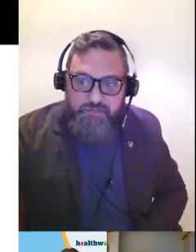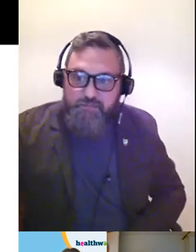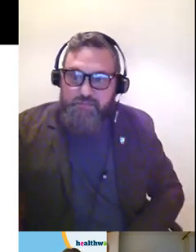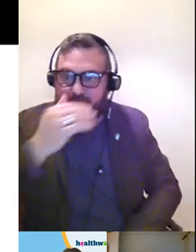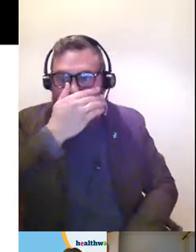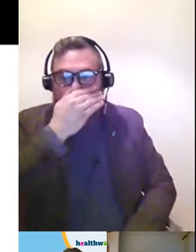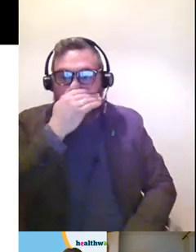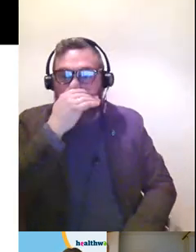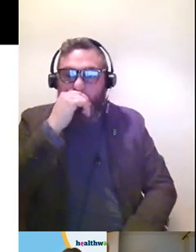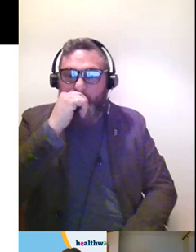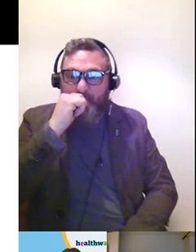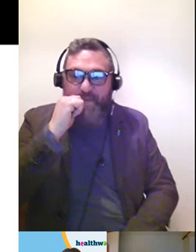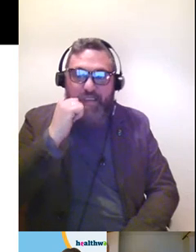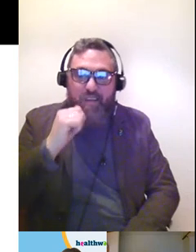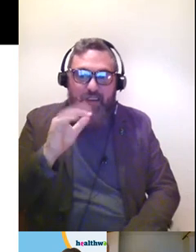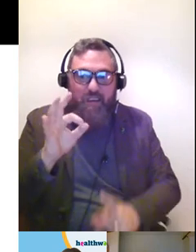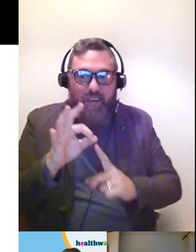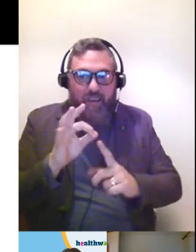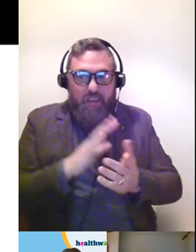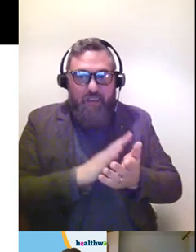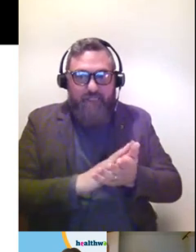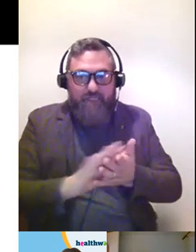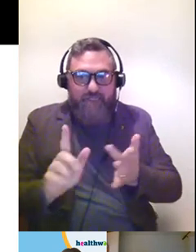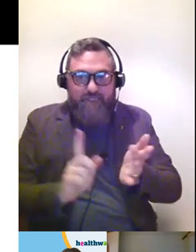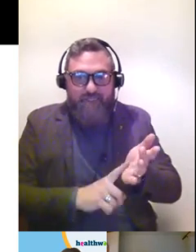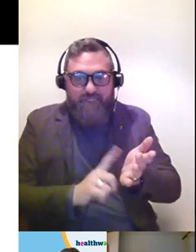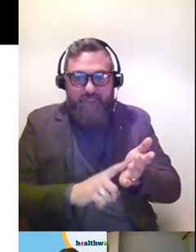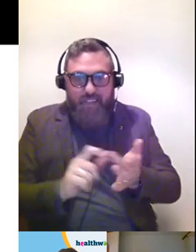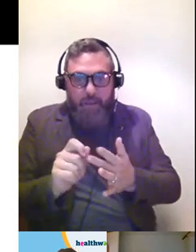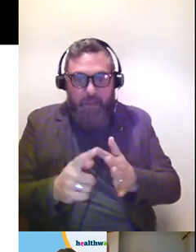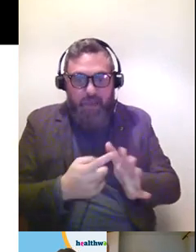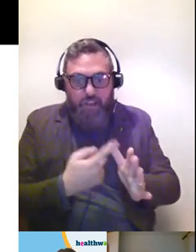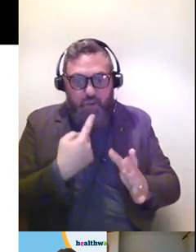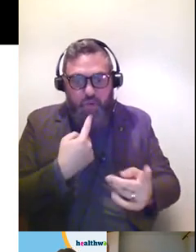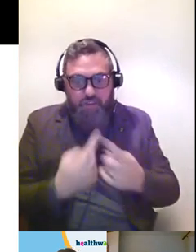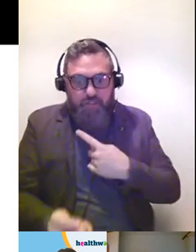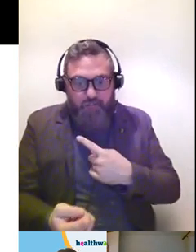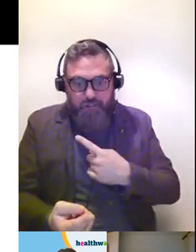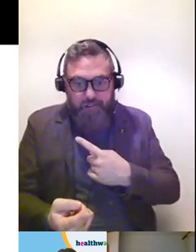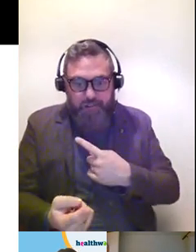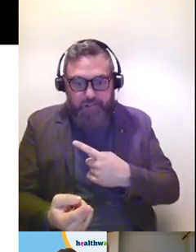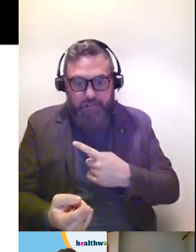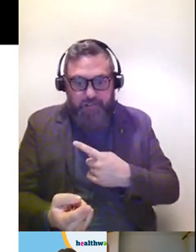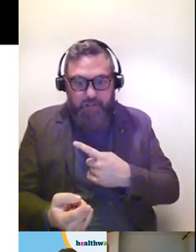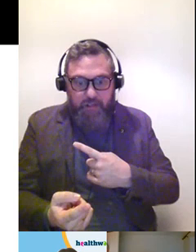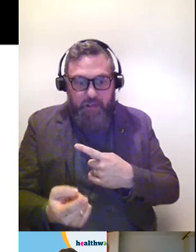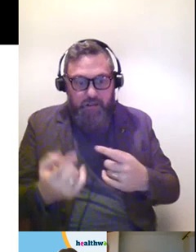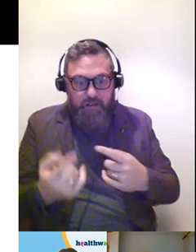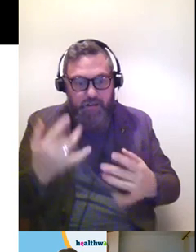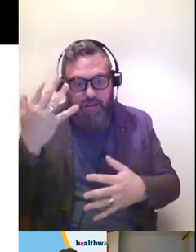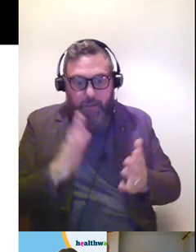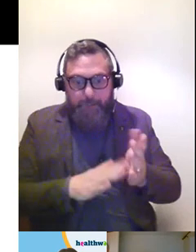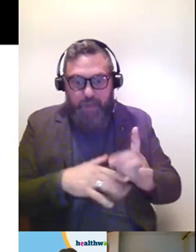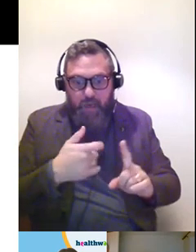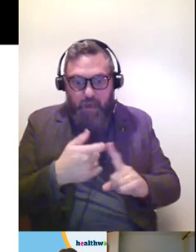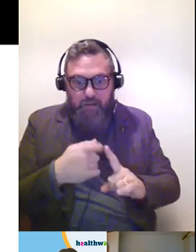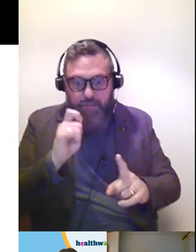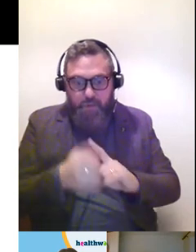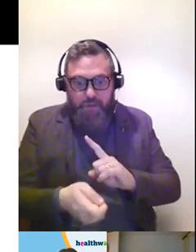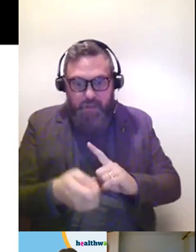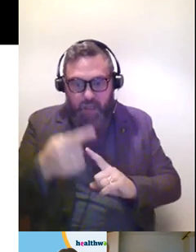too. Philippa, did you want to come in now? Yeah, just briefly, I just wanted to reflect on Mark's point, and also I